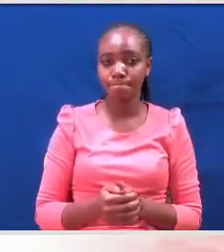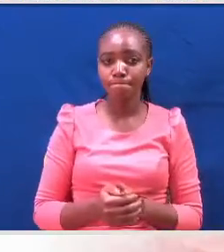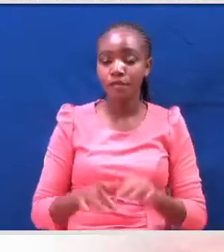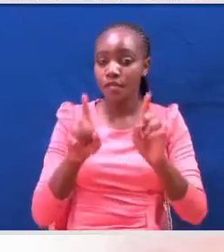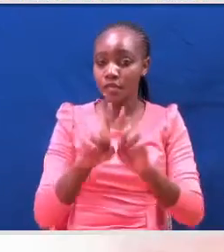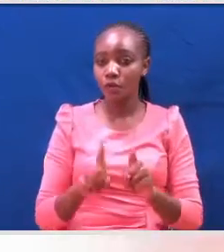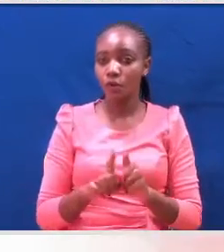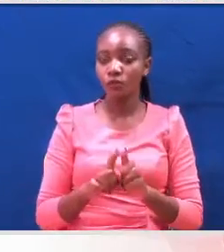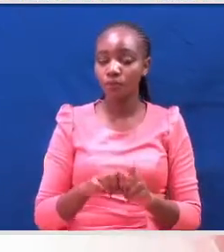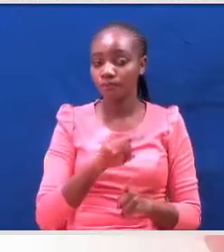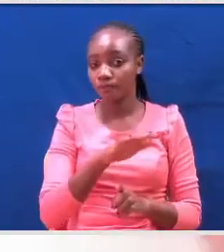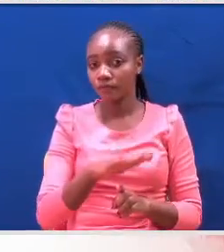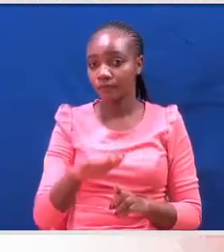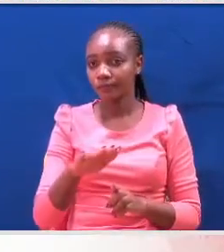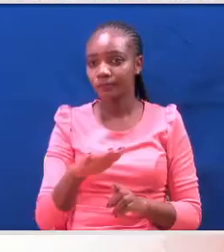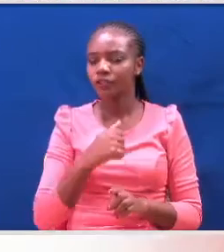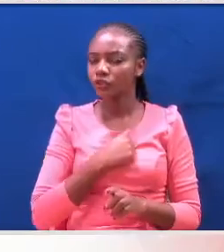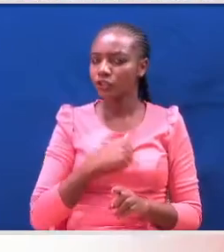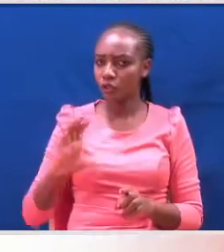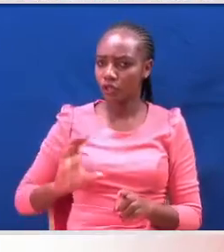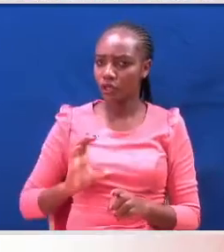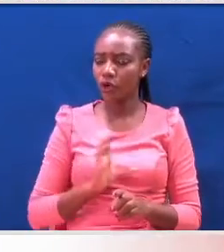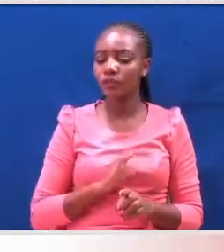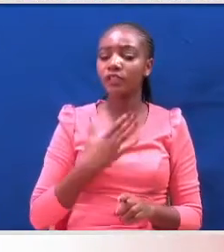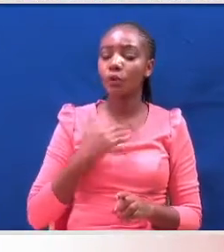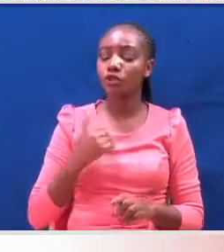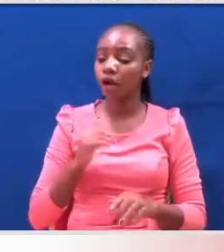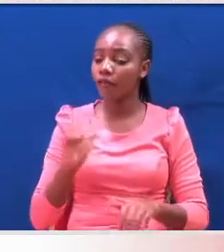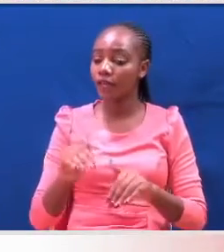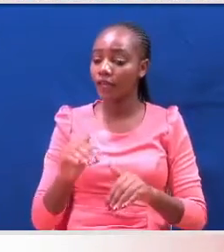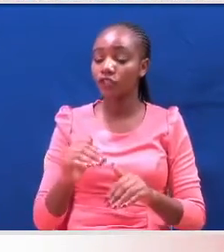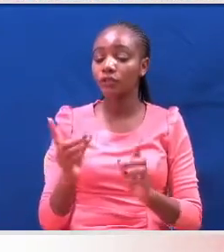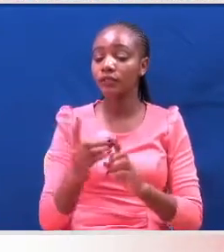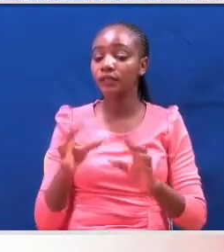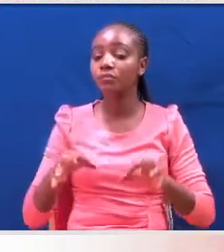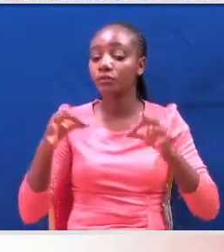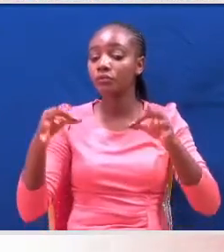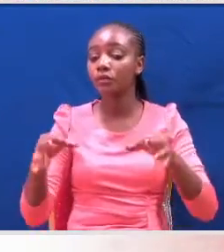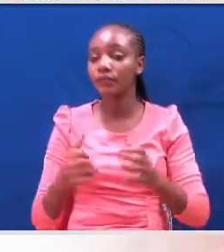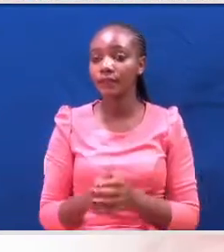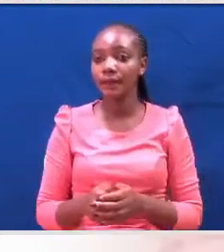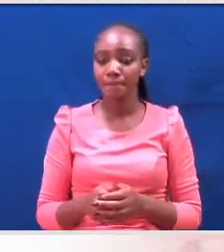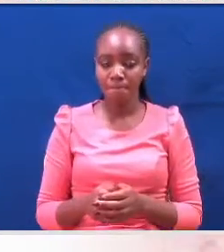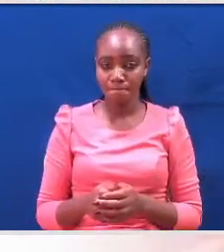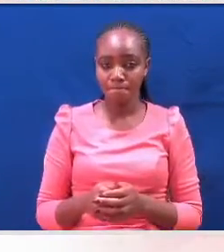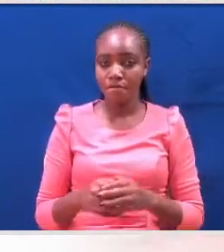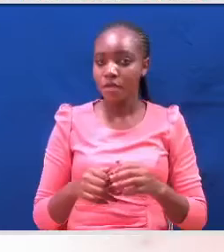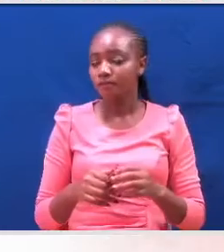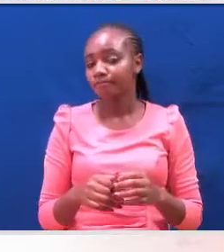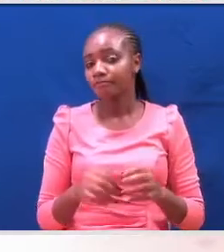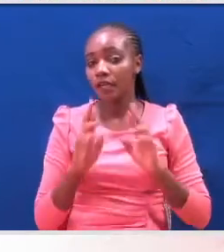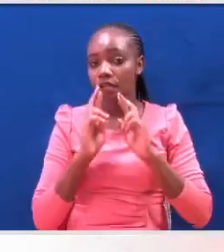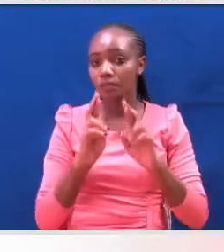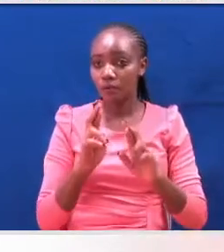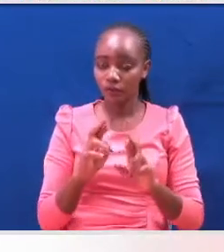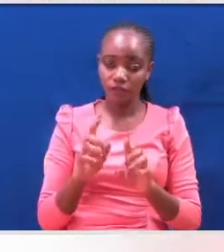Parliamentary Constitutional Oversight Committee seeks to have the election date postponed. This is according to a survey conducted by One